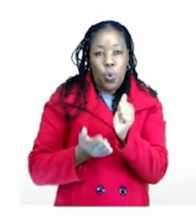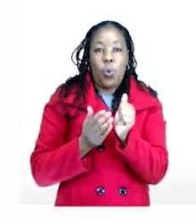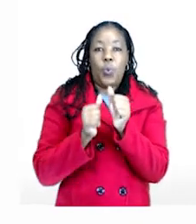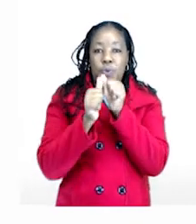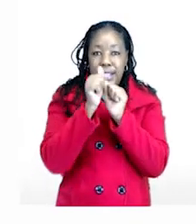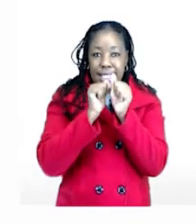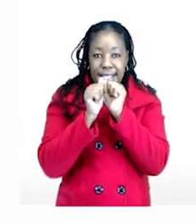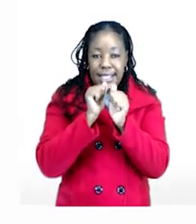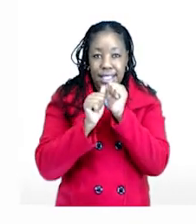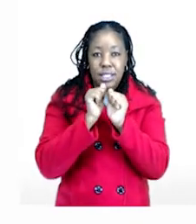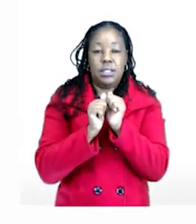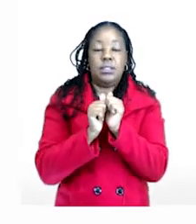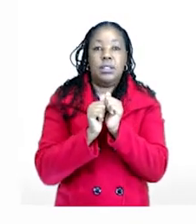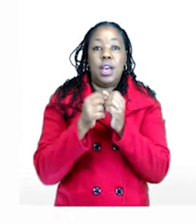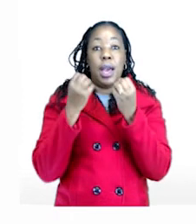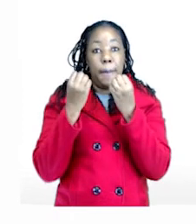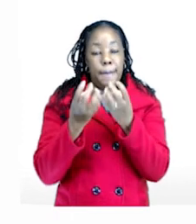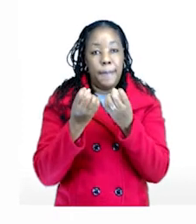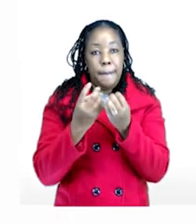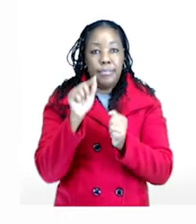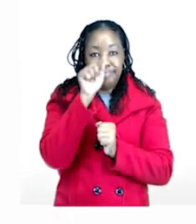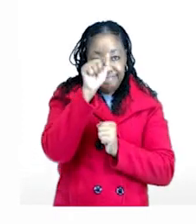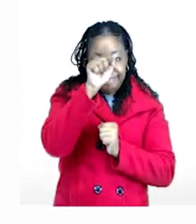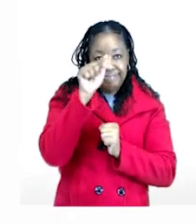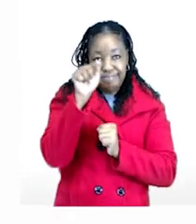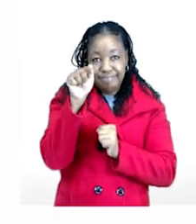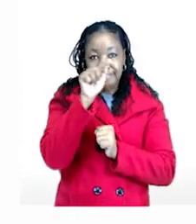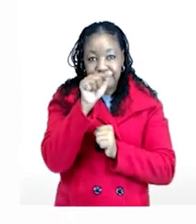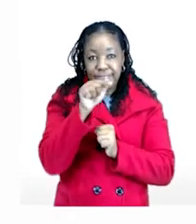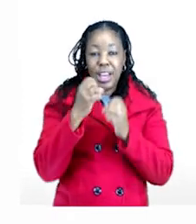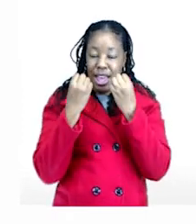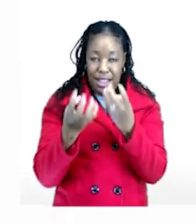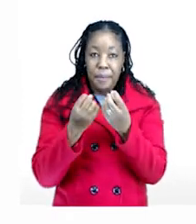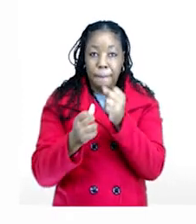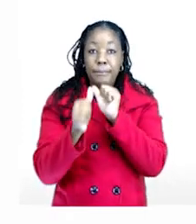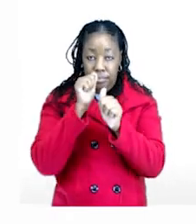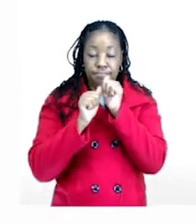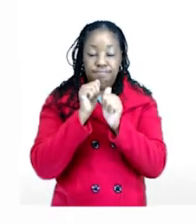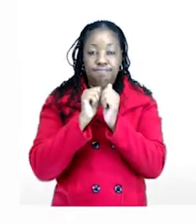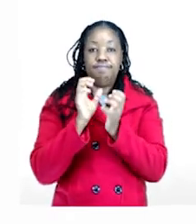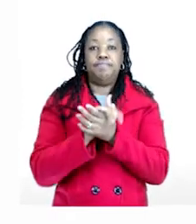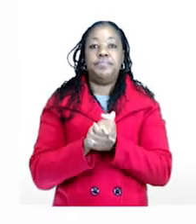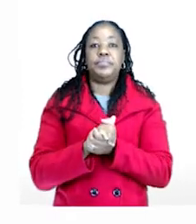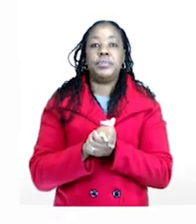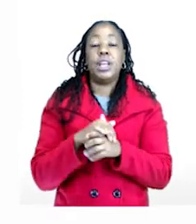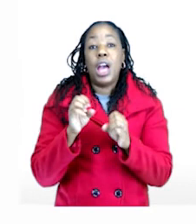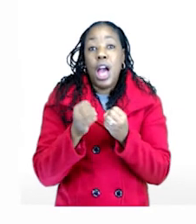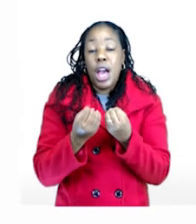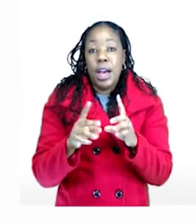dots in the block. What you need to do now is to count how many dots